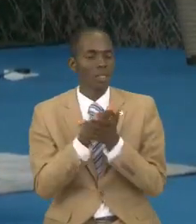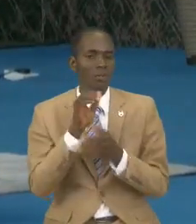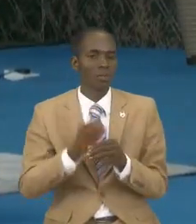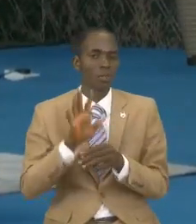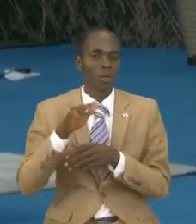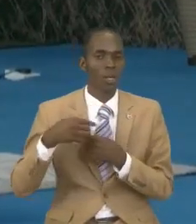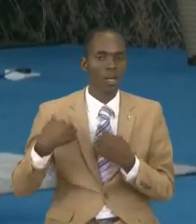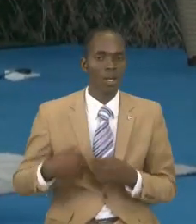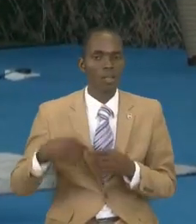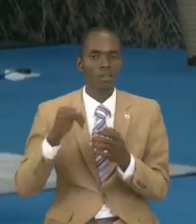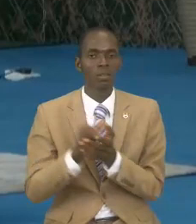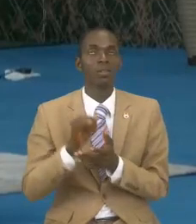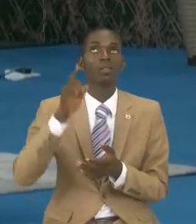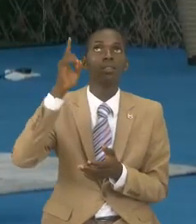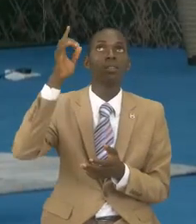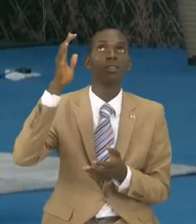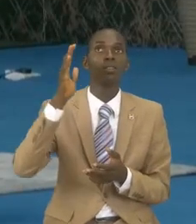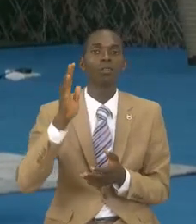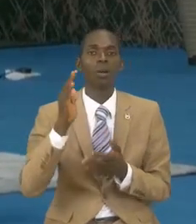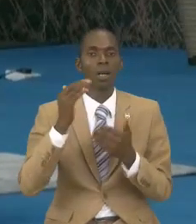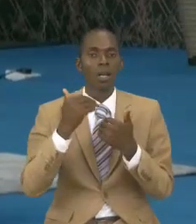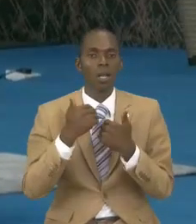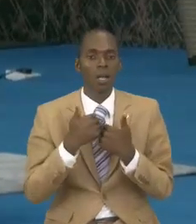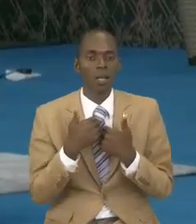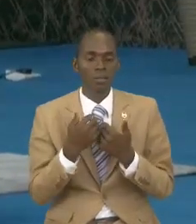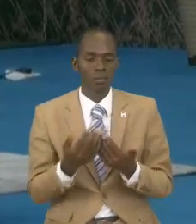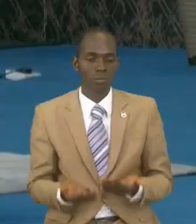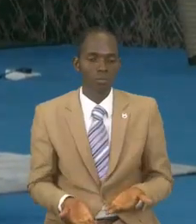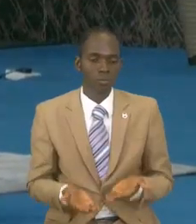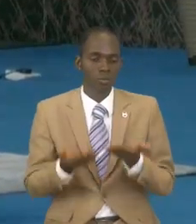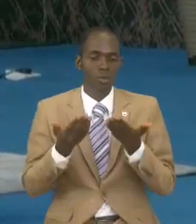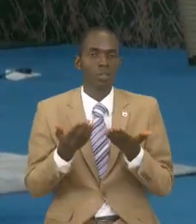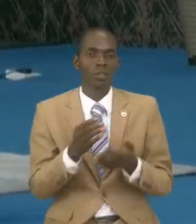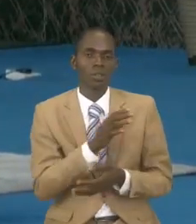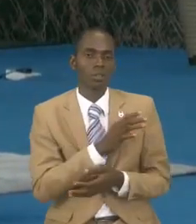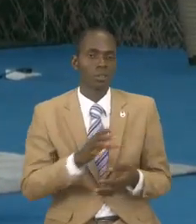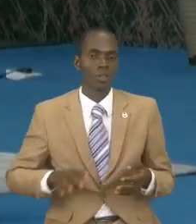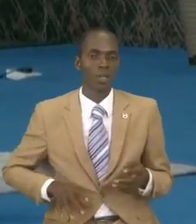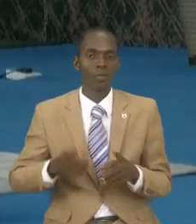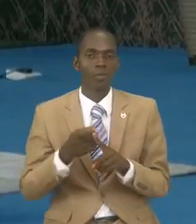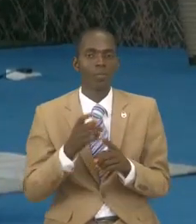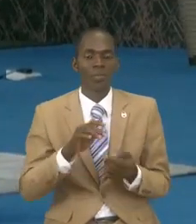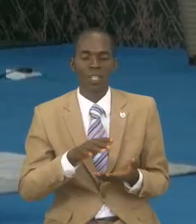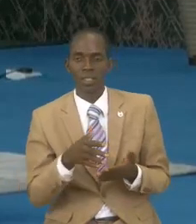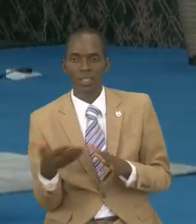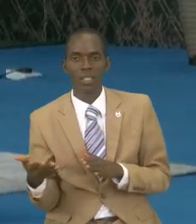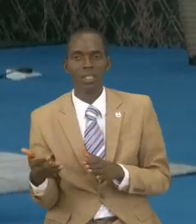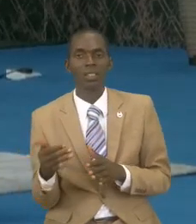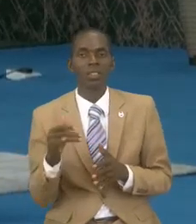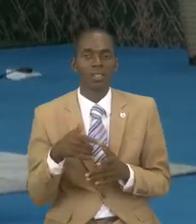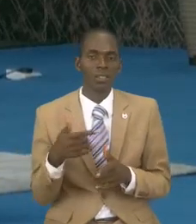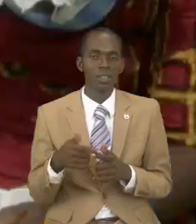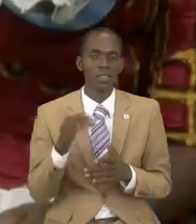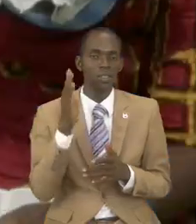that God has raised him from the dead, thou shalt